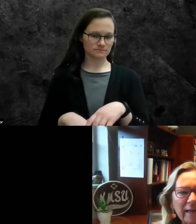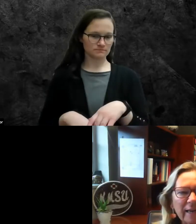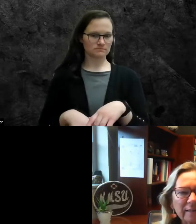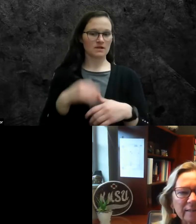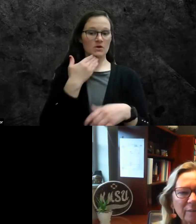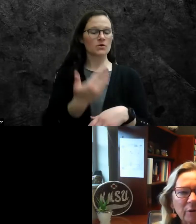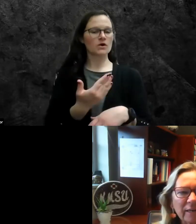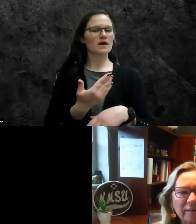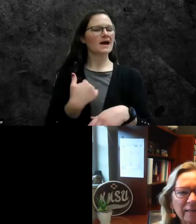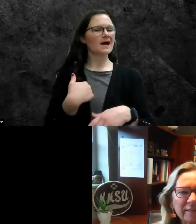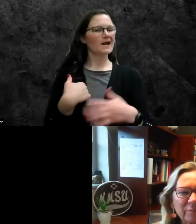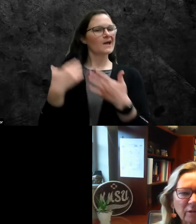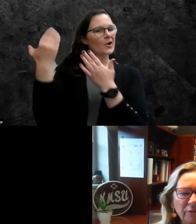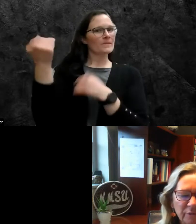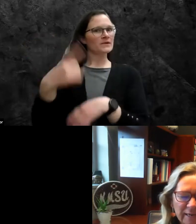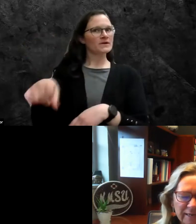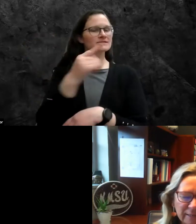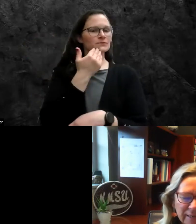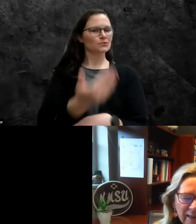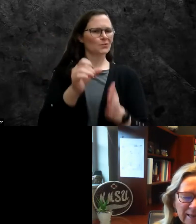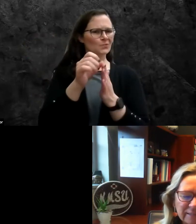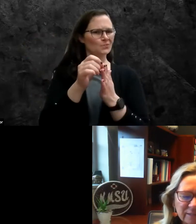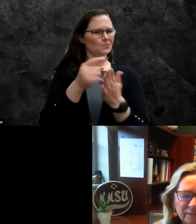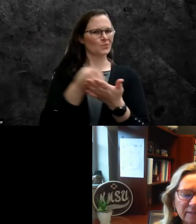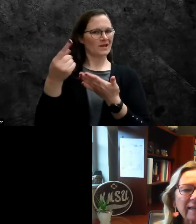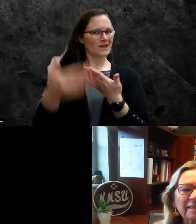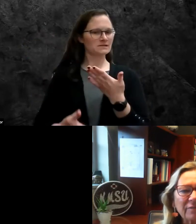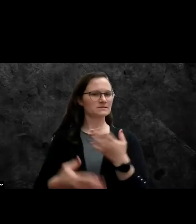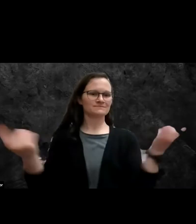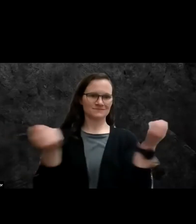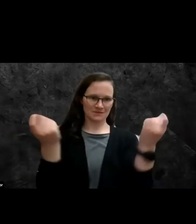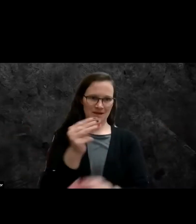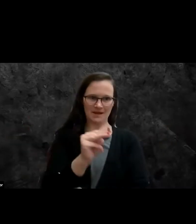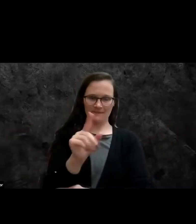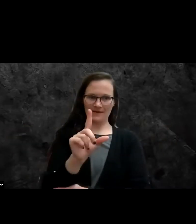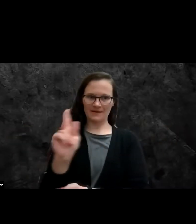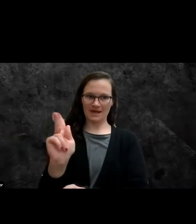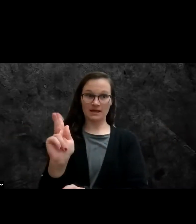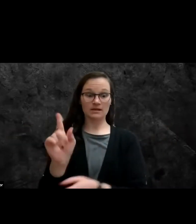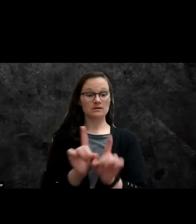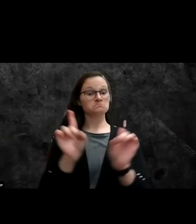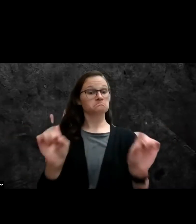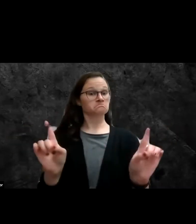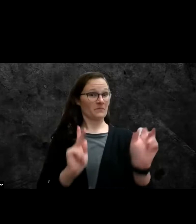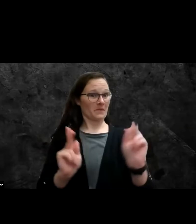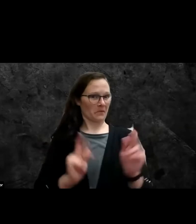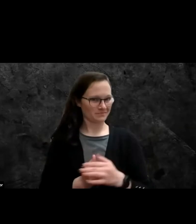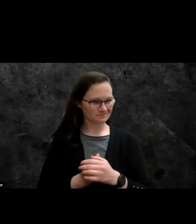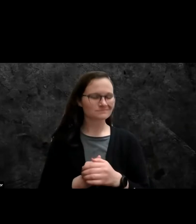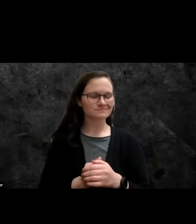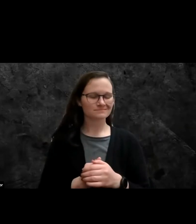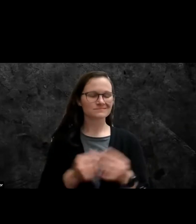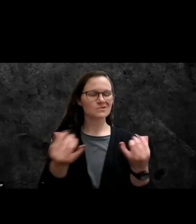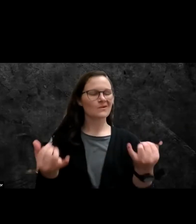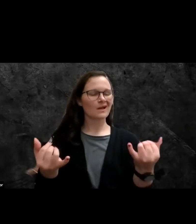long weekend and celebrated the legacy of Martin Luther King and stayed safe and distanced. I'm going to do some kind of